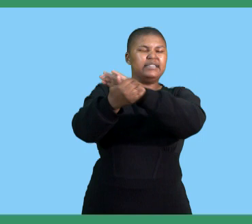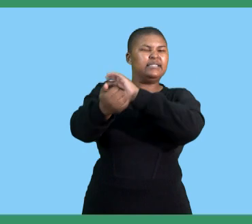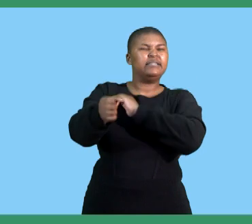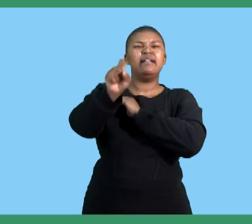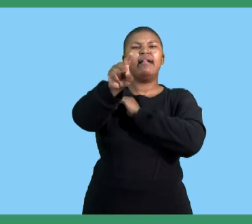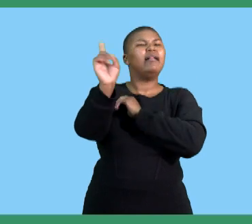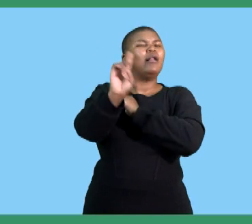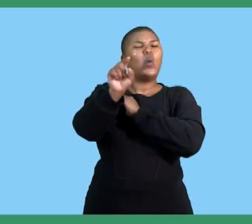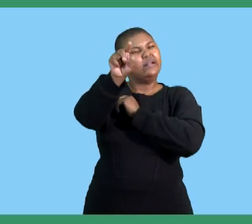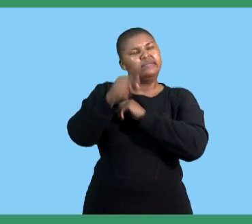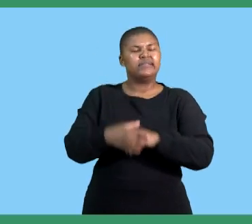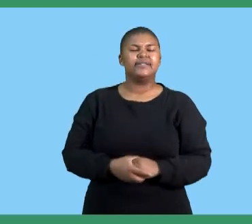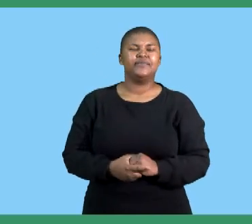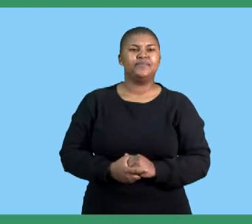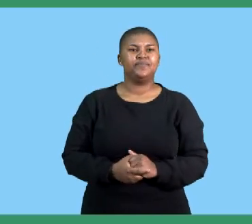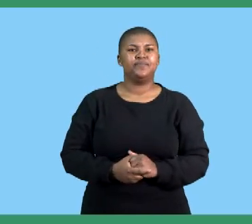Delphi technique is.